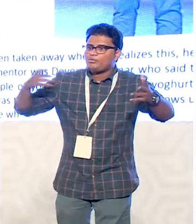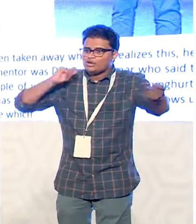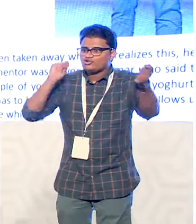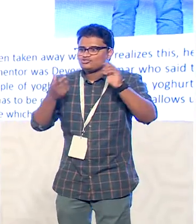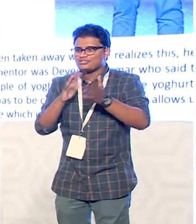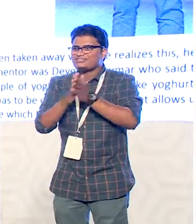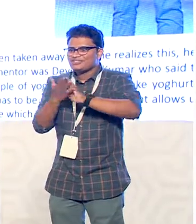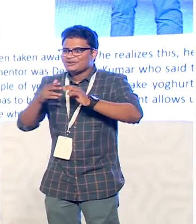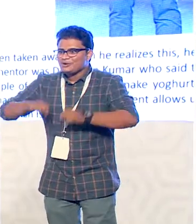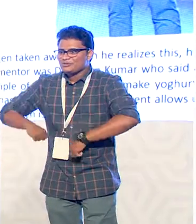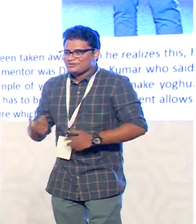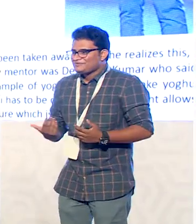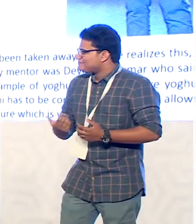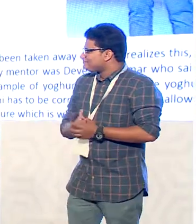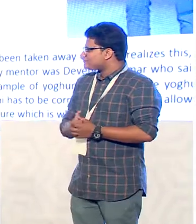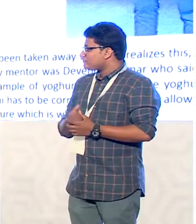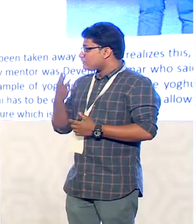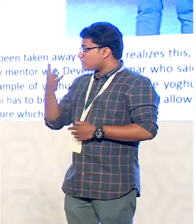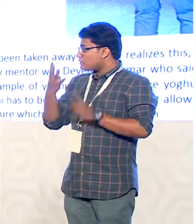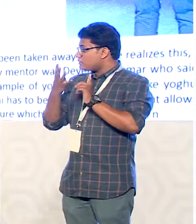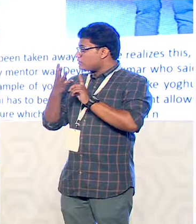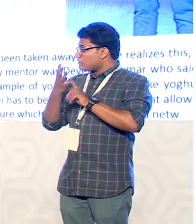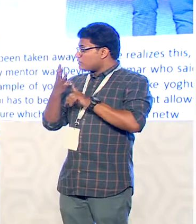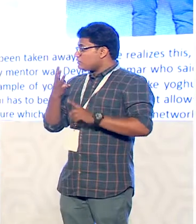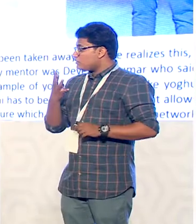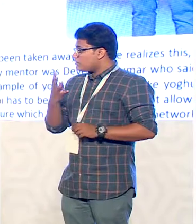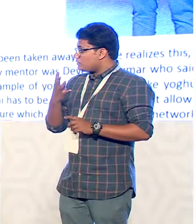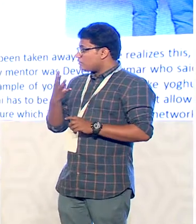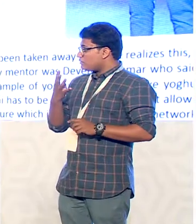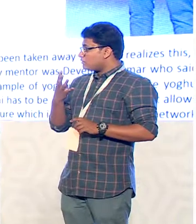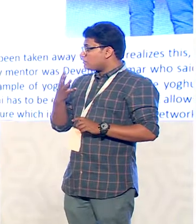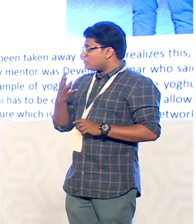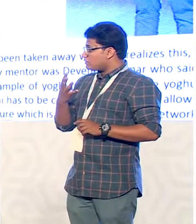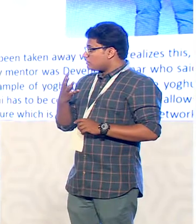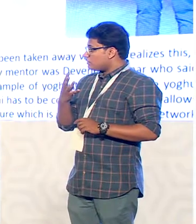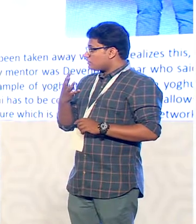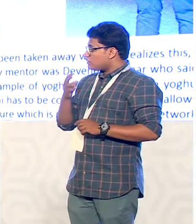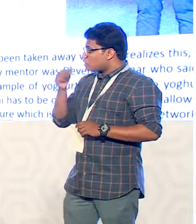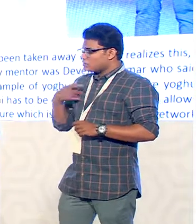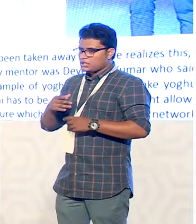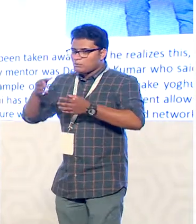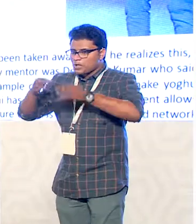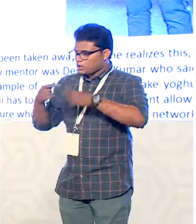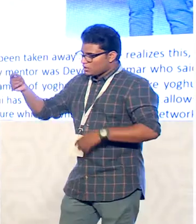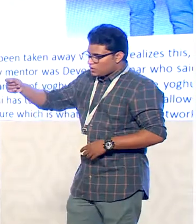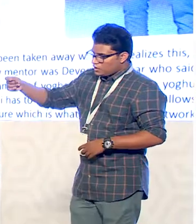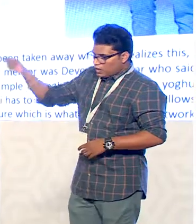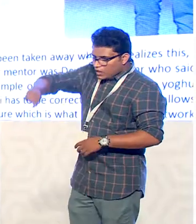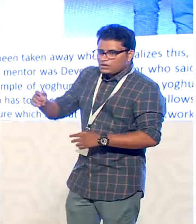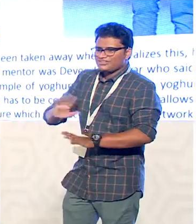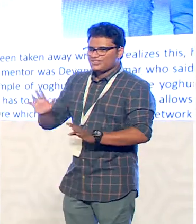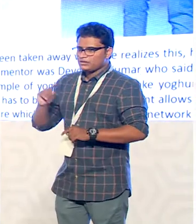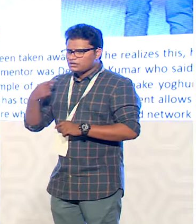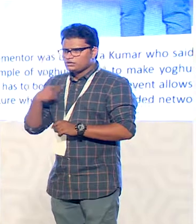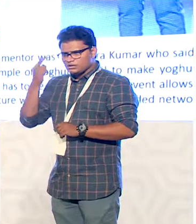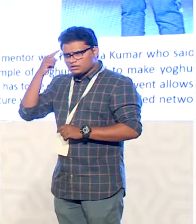want. The fourth is that it won't do to just plonk the starter into the milk at the right temperature of the right proportion.